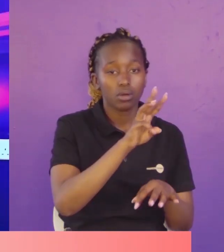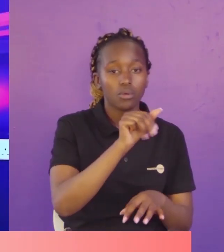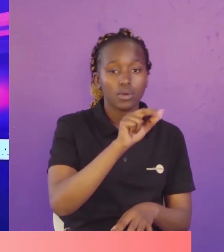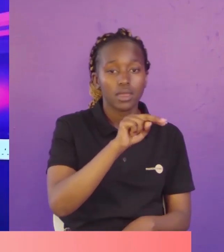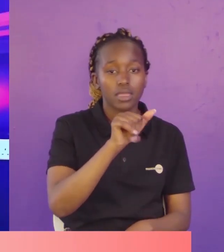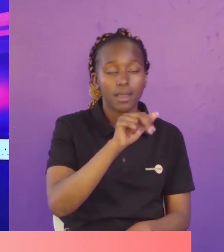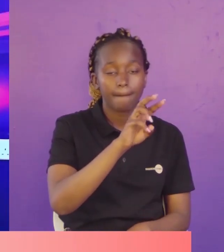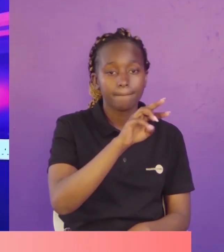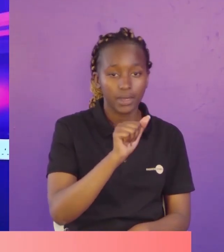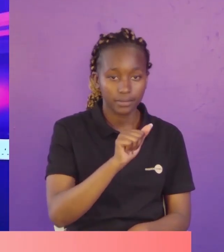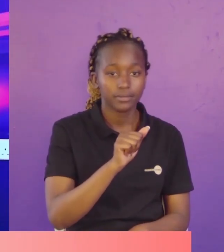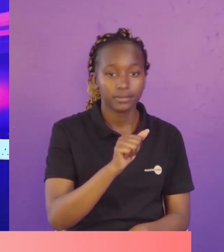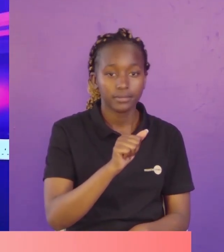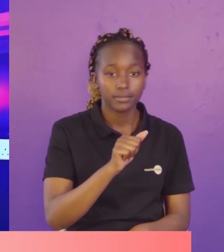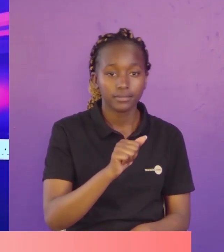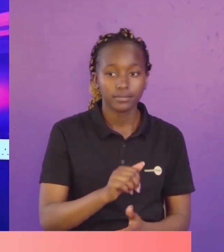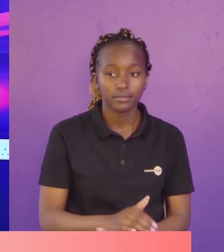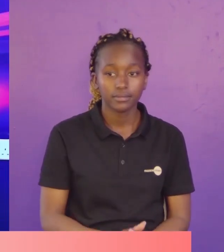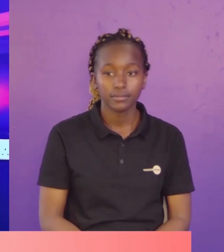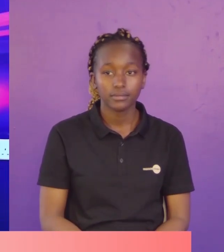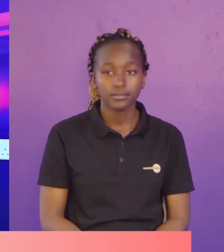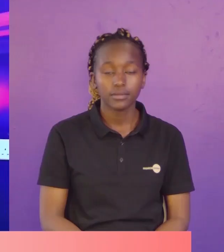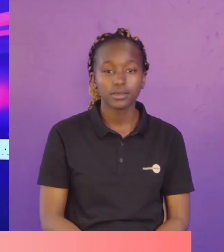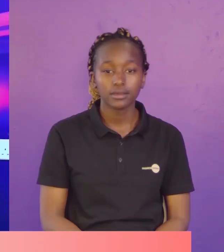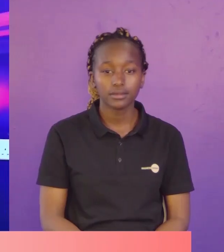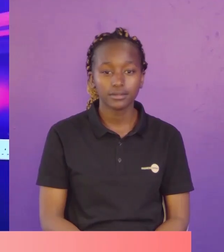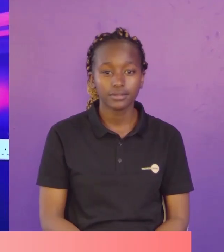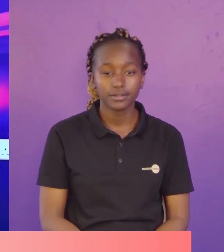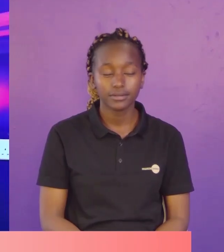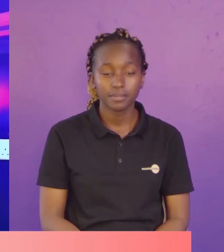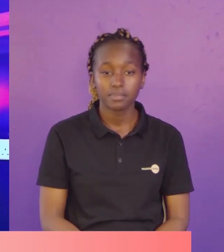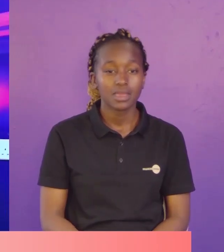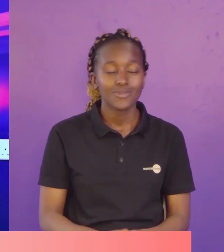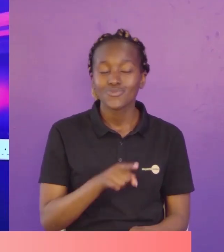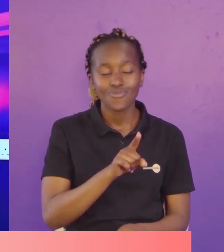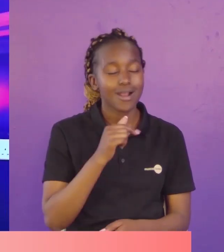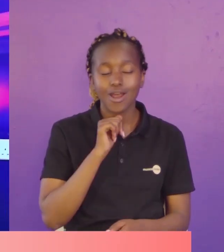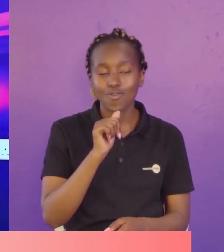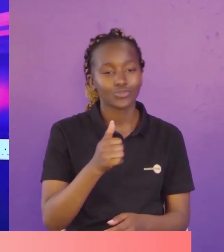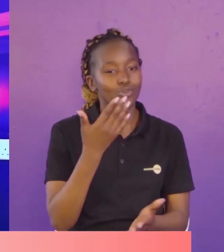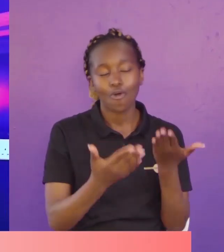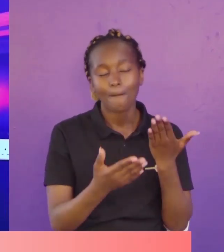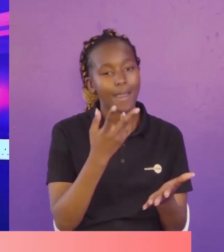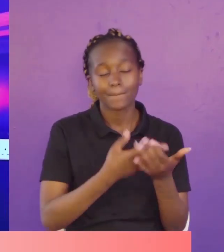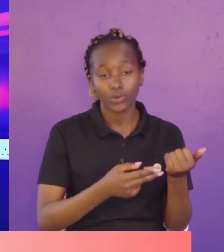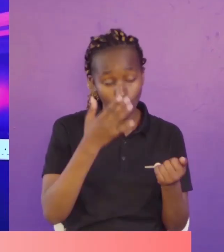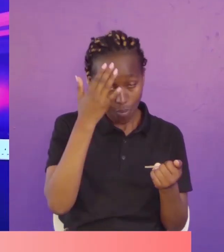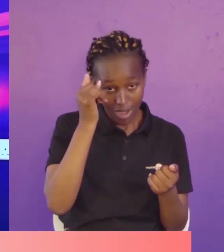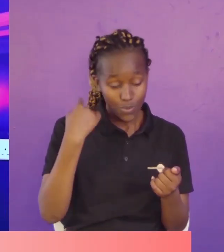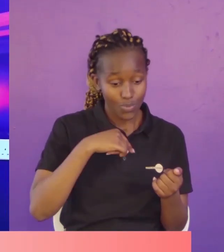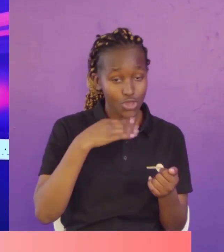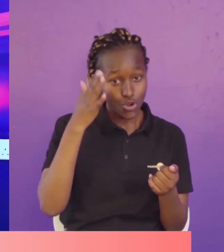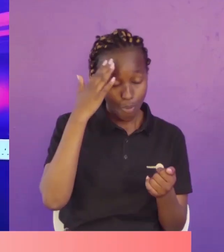cannot compare Wanyama to Yankuba Minte. Yeah. That midfield is so different. Though Wanyama is a striker, but sometimes you find